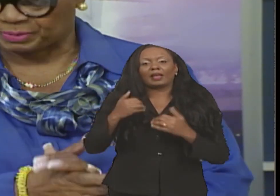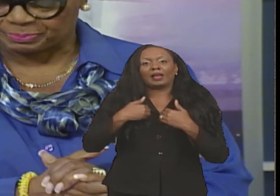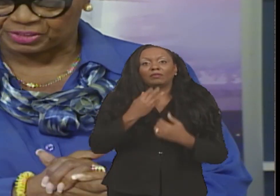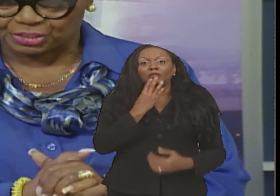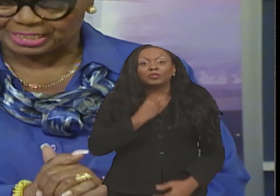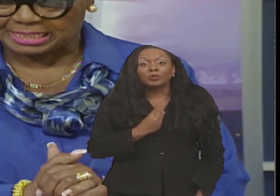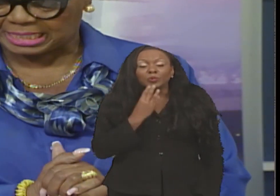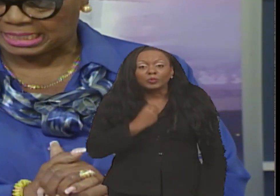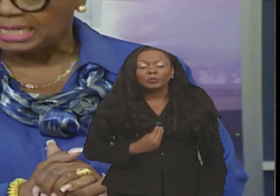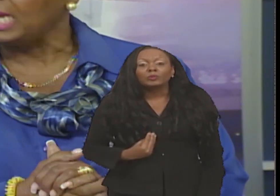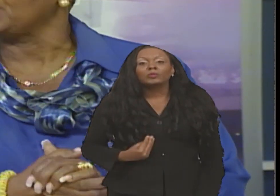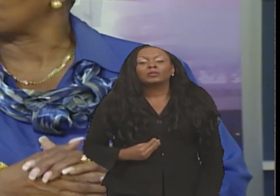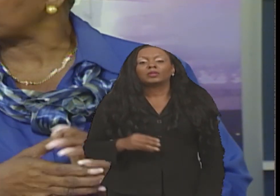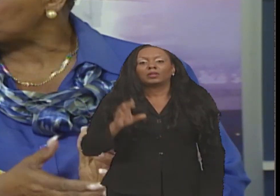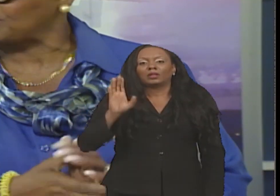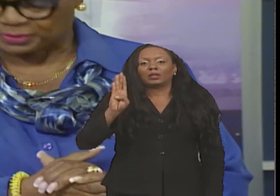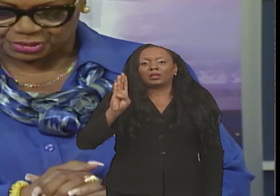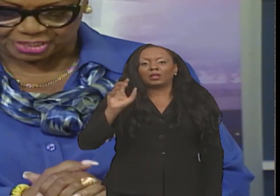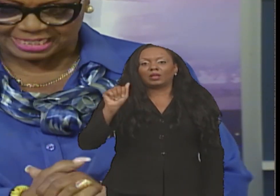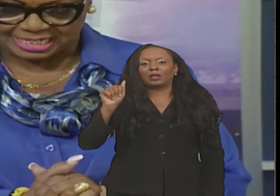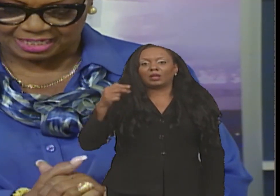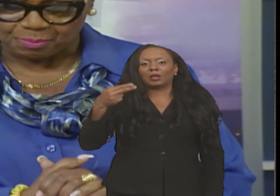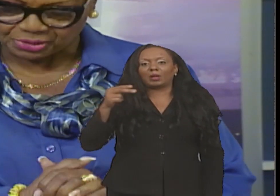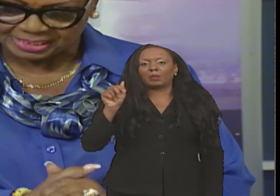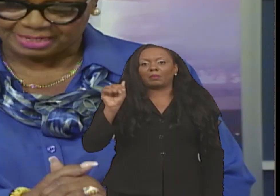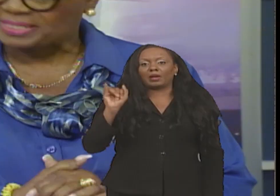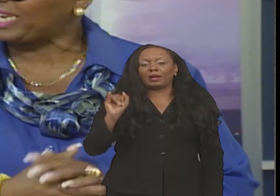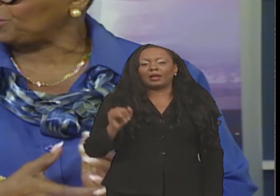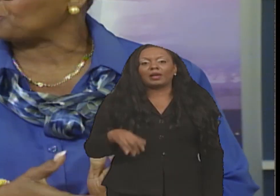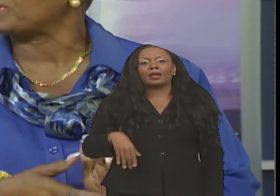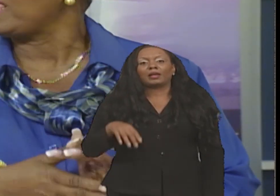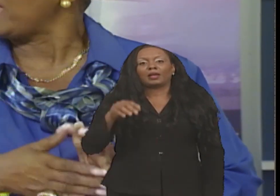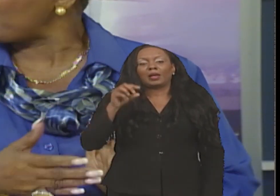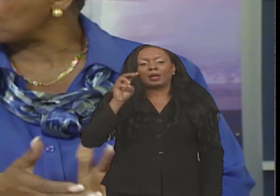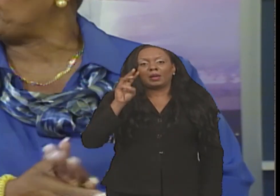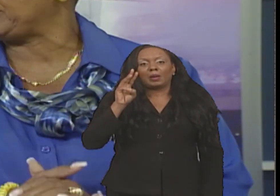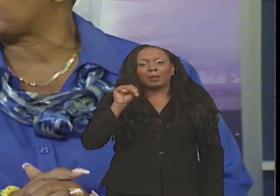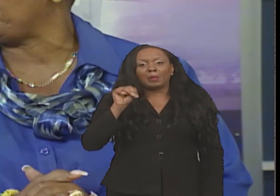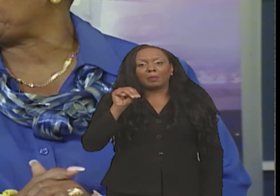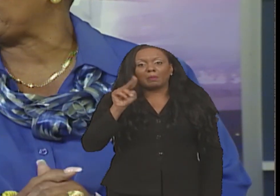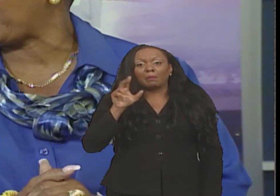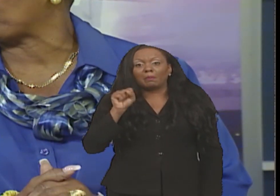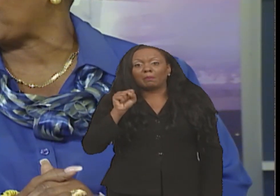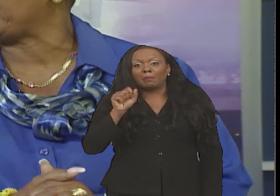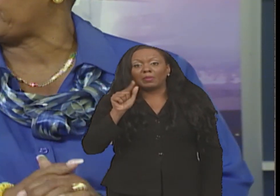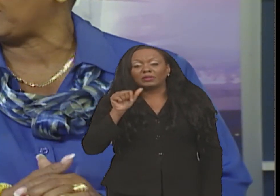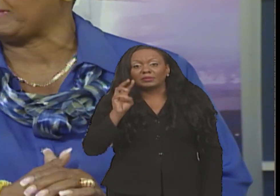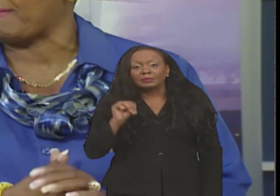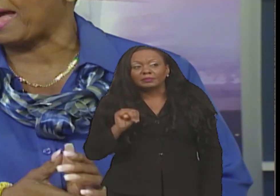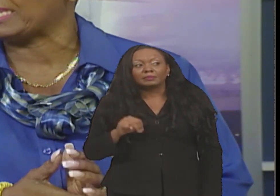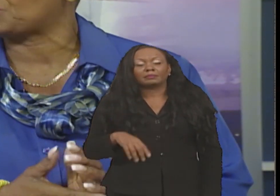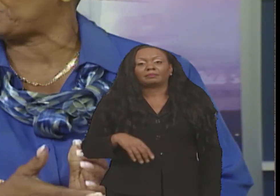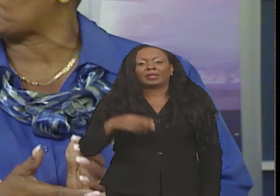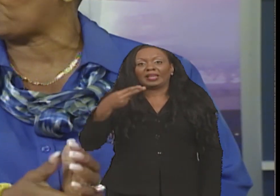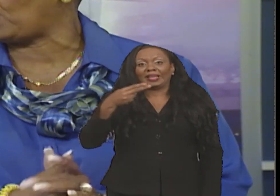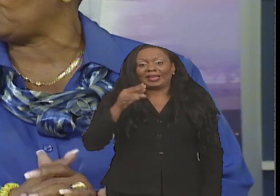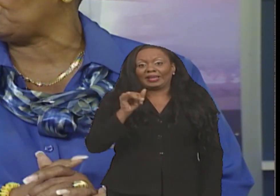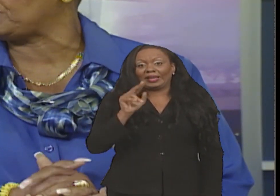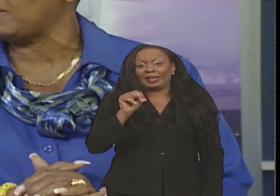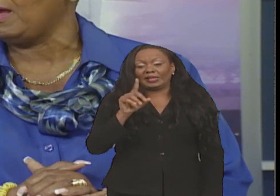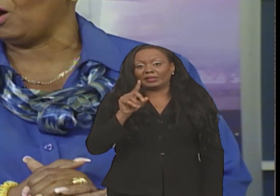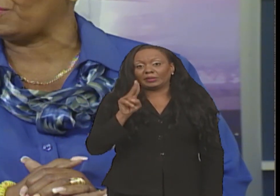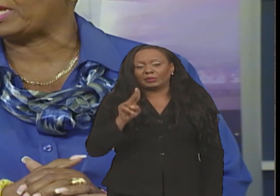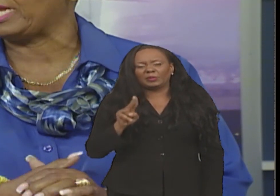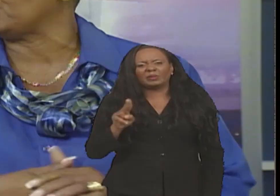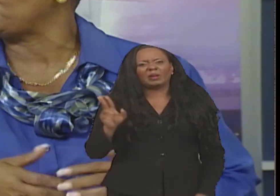Jewish fraternity, the Christian fraternity, the Muslims, the Hindus. Everybody is coming together, and I think that that speaks